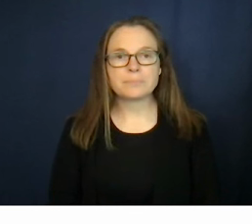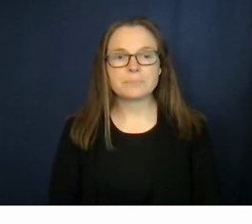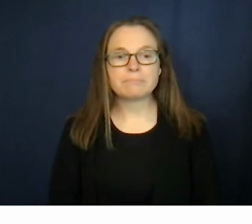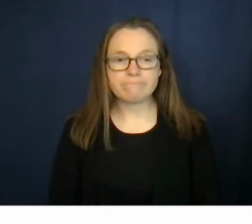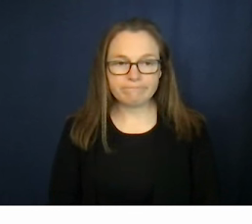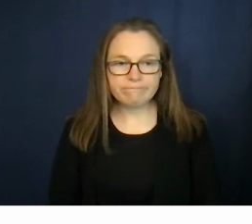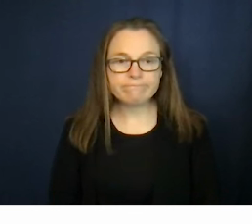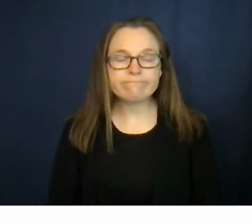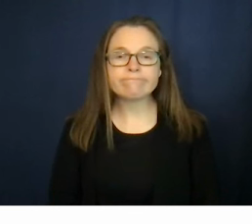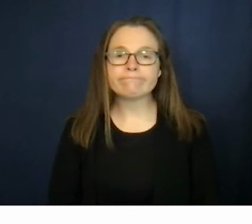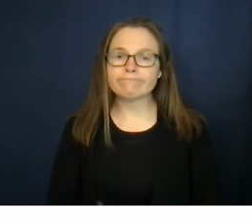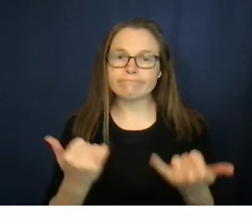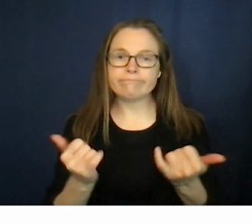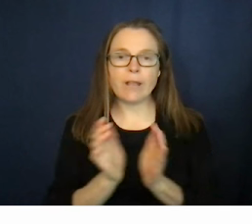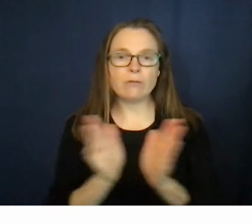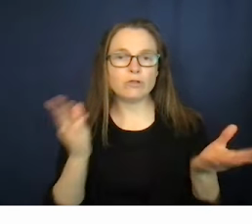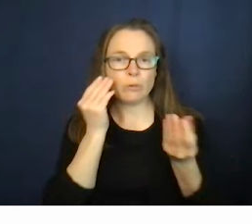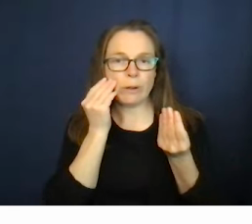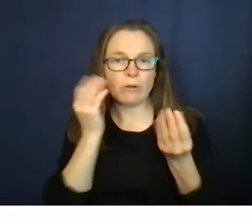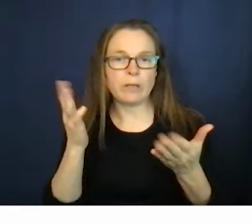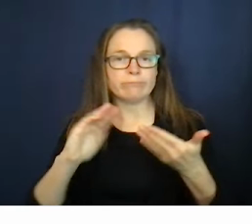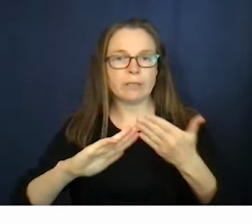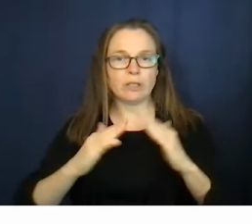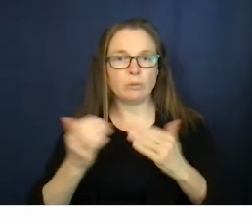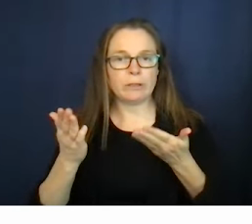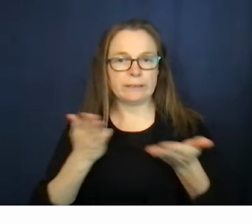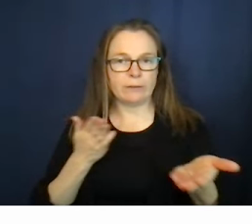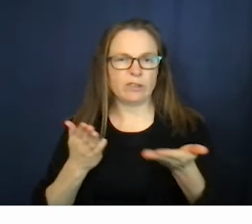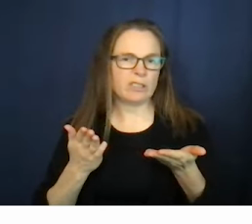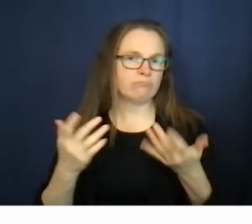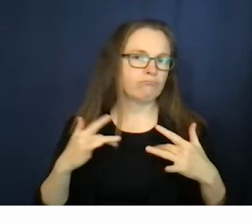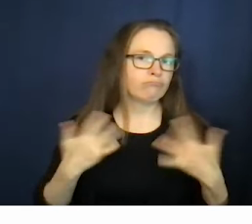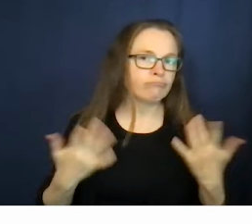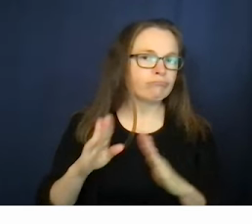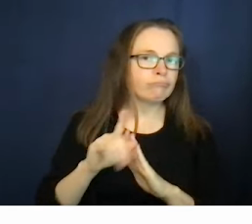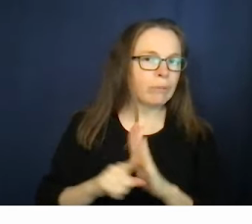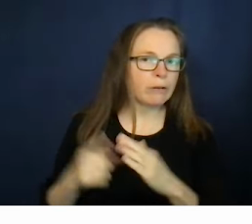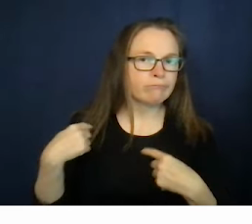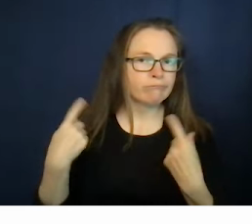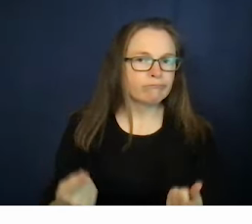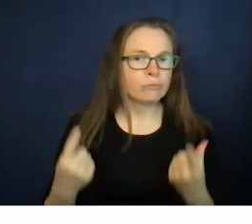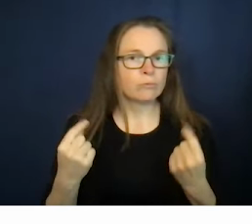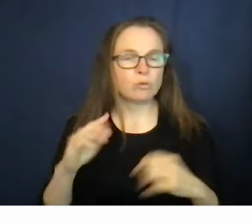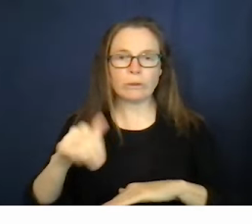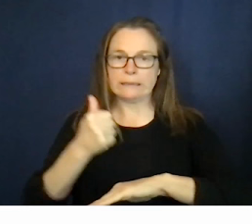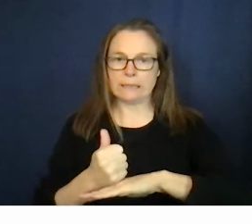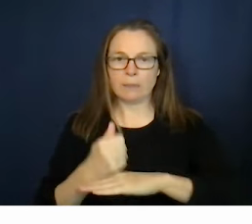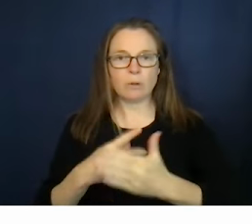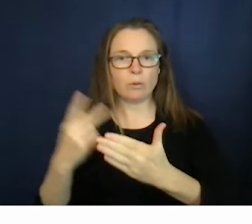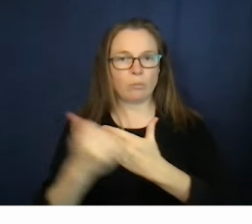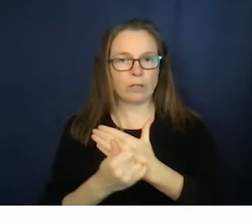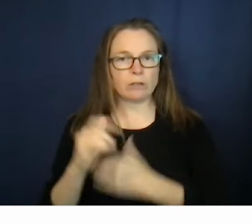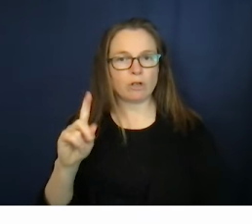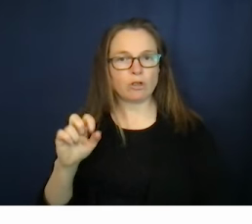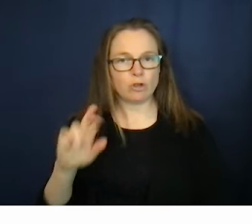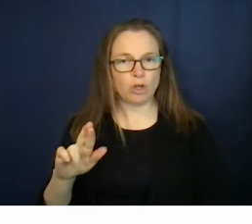To provide an overview of our community services RFPQ background, We established a project charter, and